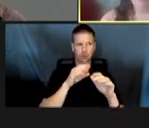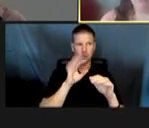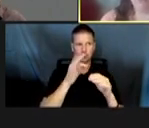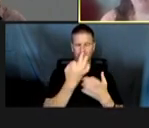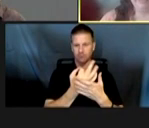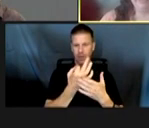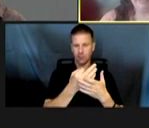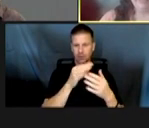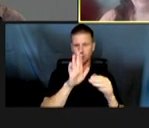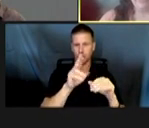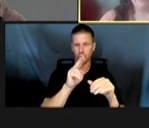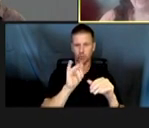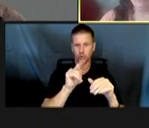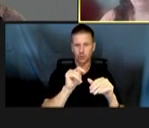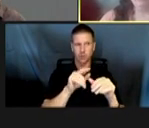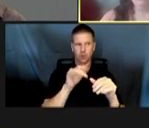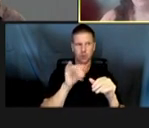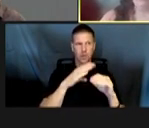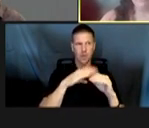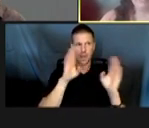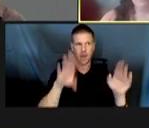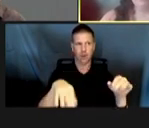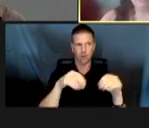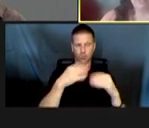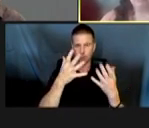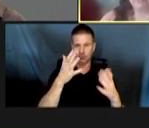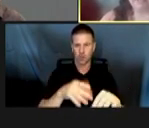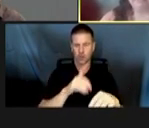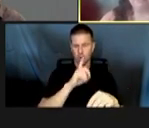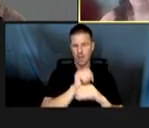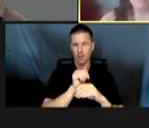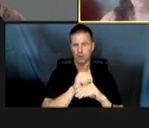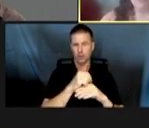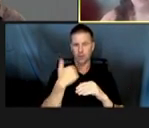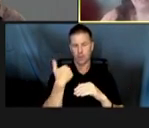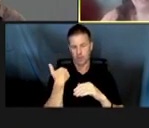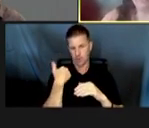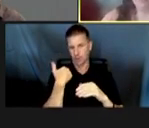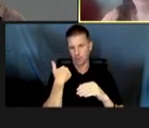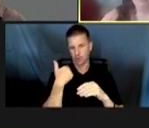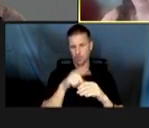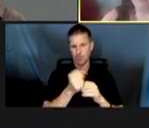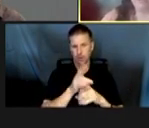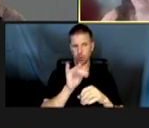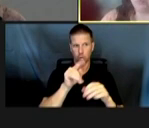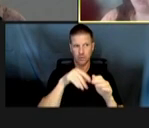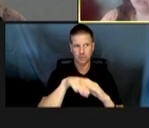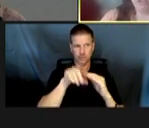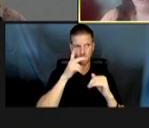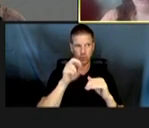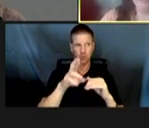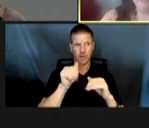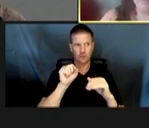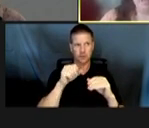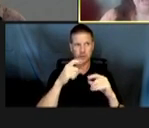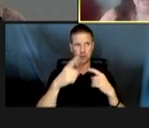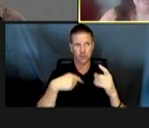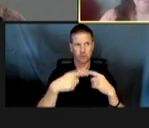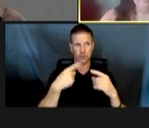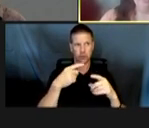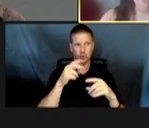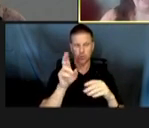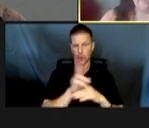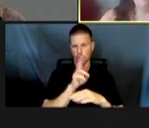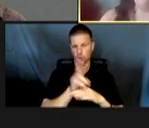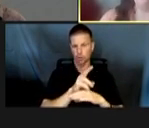type of her unit, that the housing provider was actually obligated to make the unit accessible for her as a wheelchair user. And